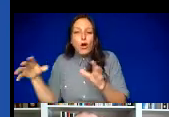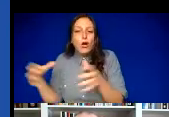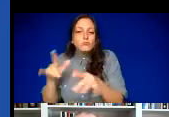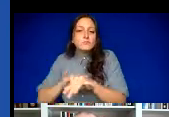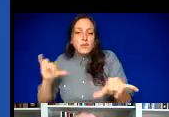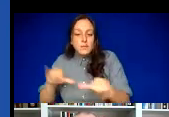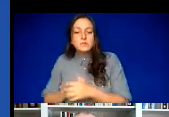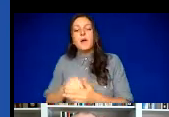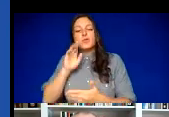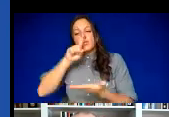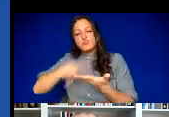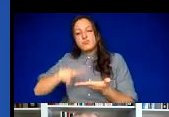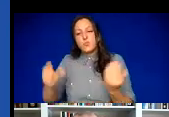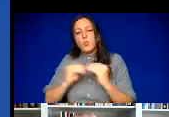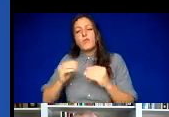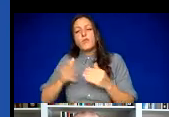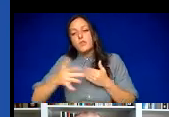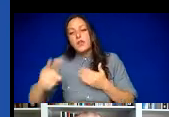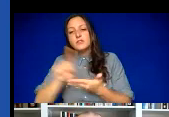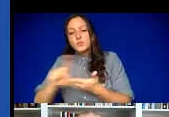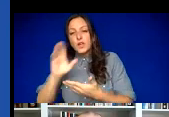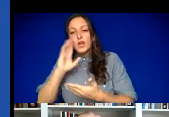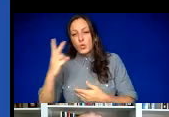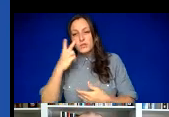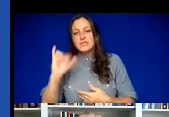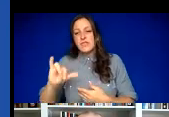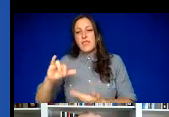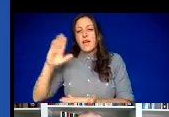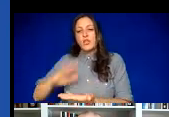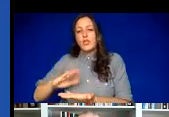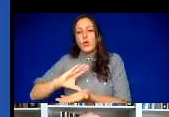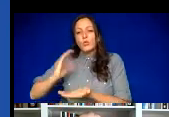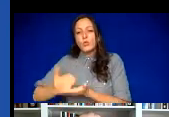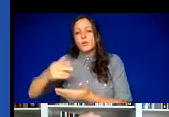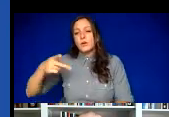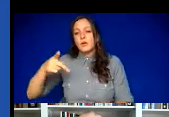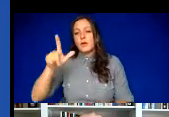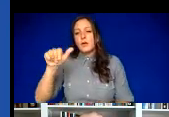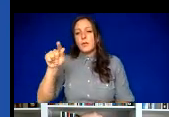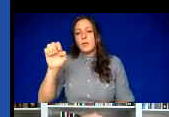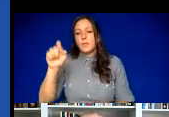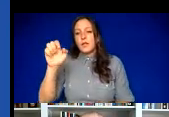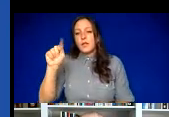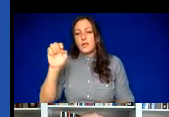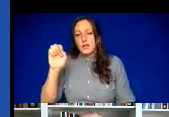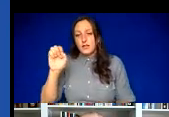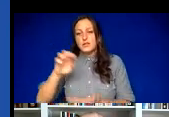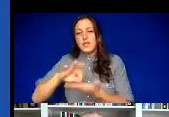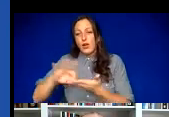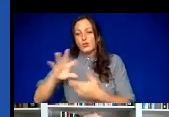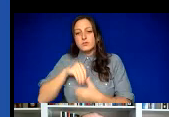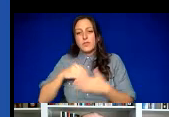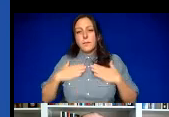other cases of thrombocytopenia, low platelet counts with blood clots that will be reported to the